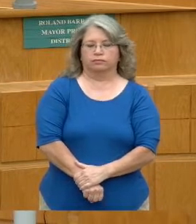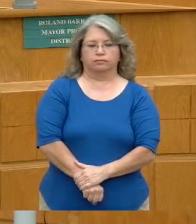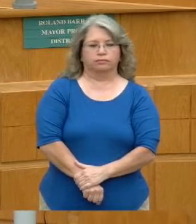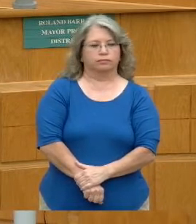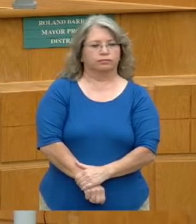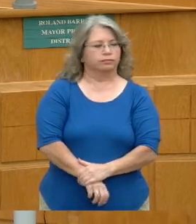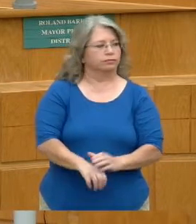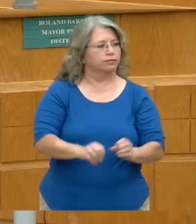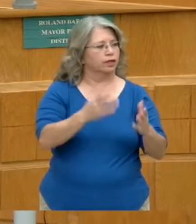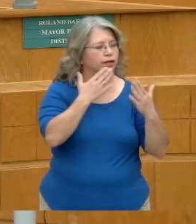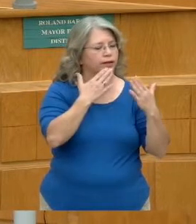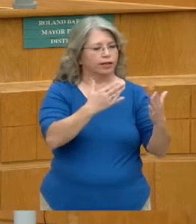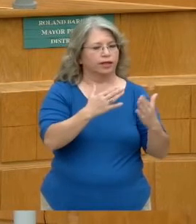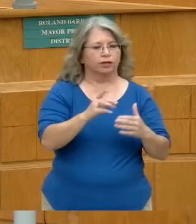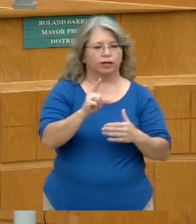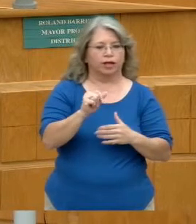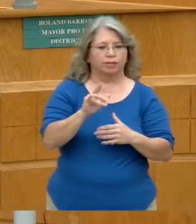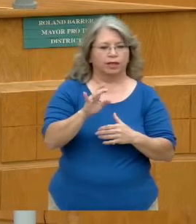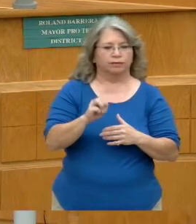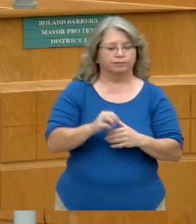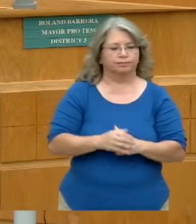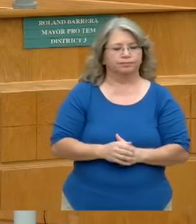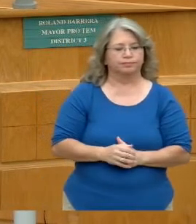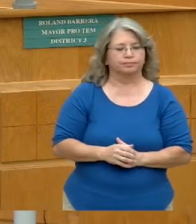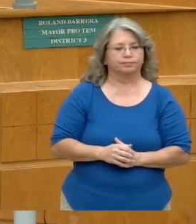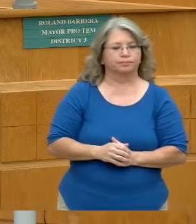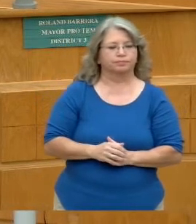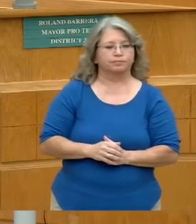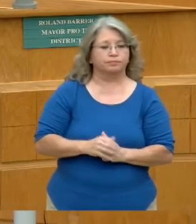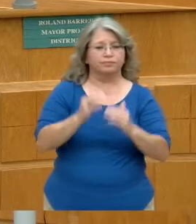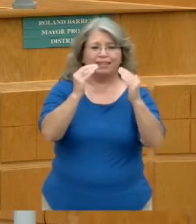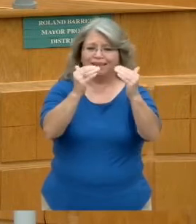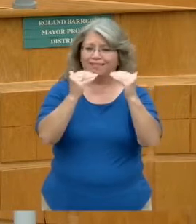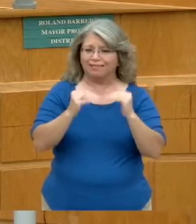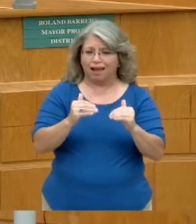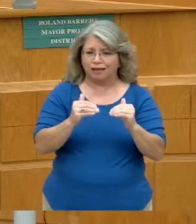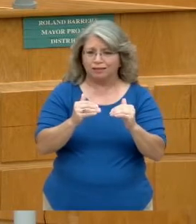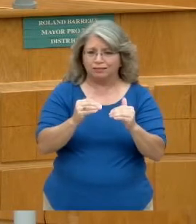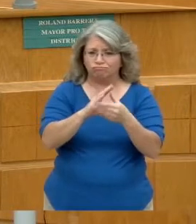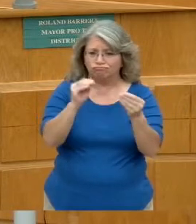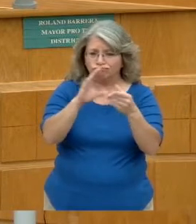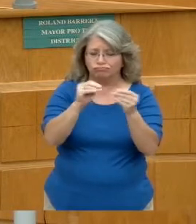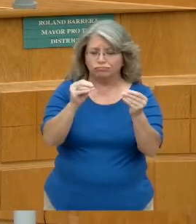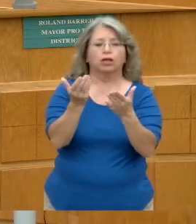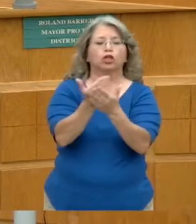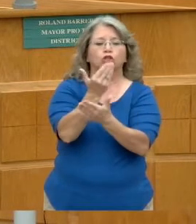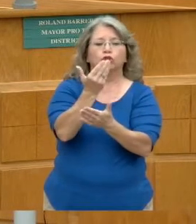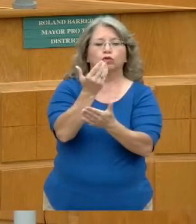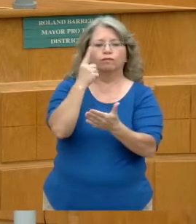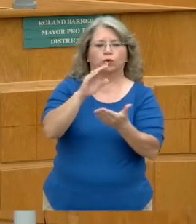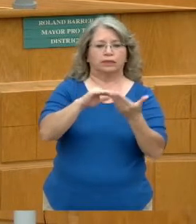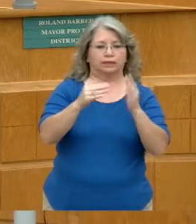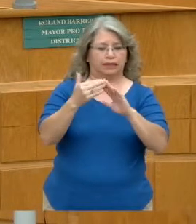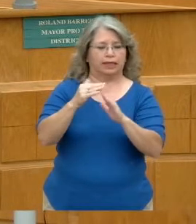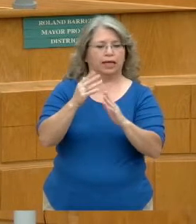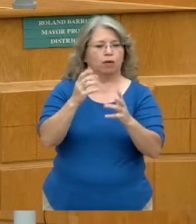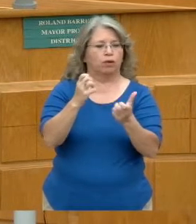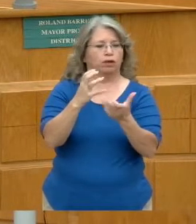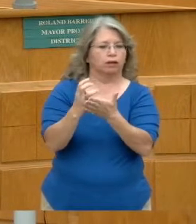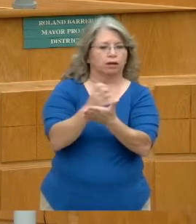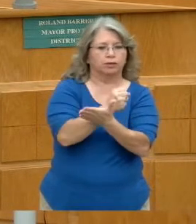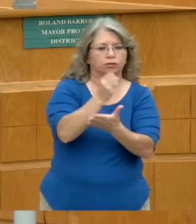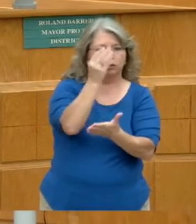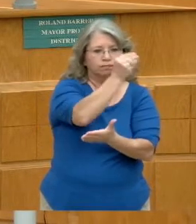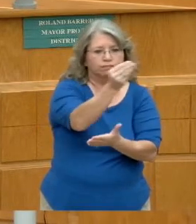Okay, great. Thank you, Gabby. Okay, this next thing is new to the city, and I thought I'd take this opportunity this afternoon to